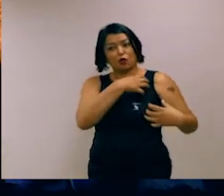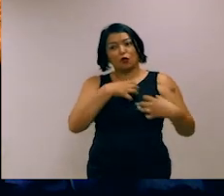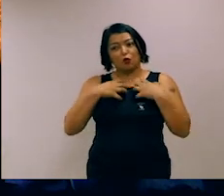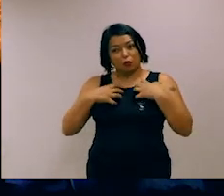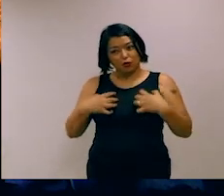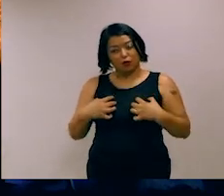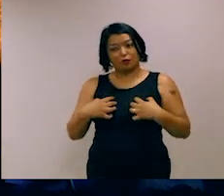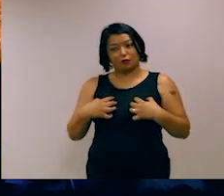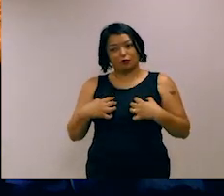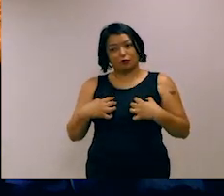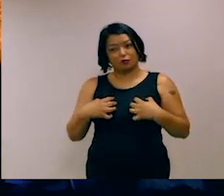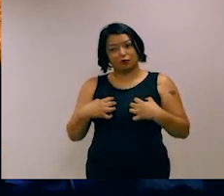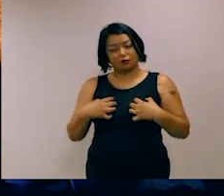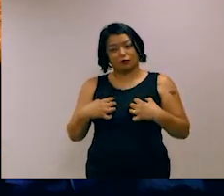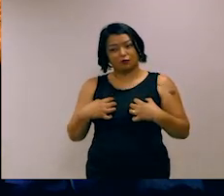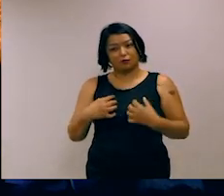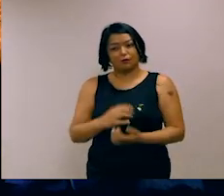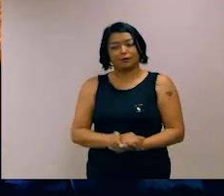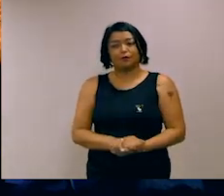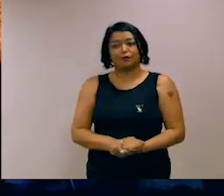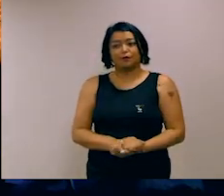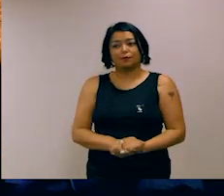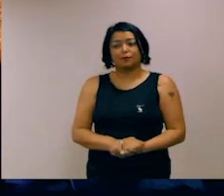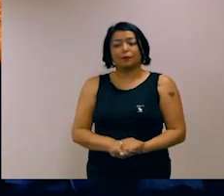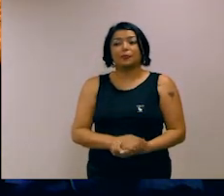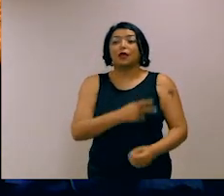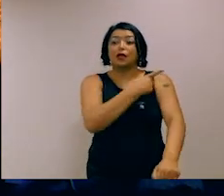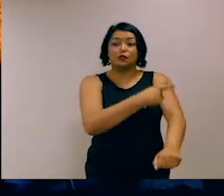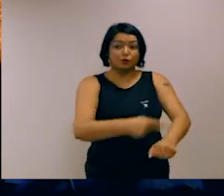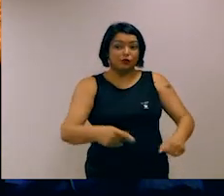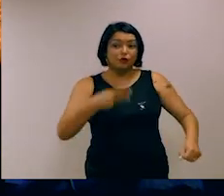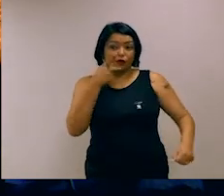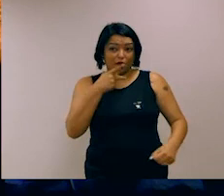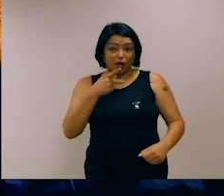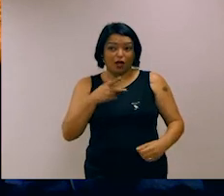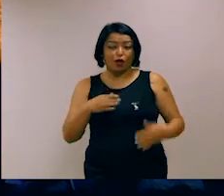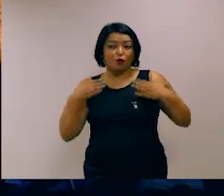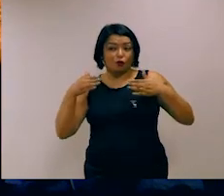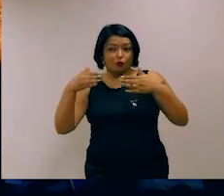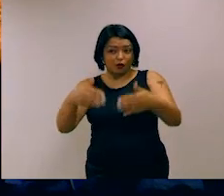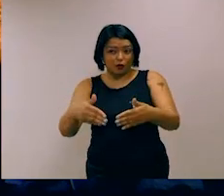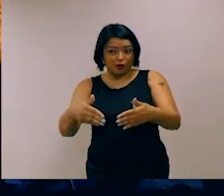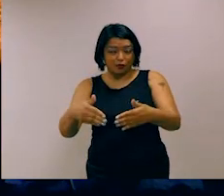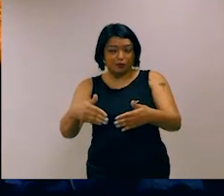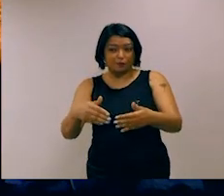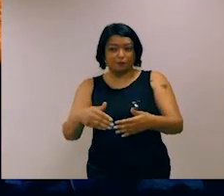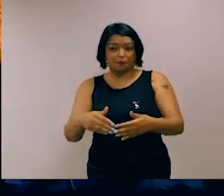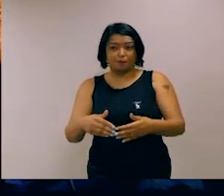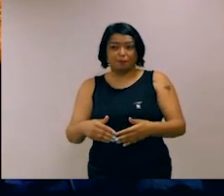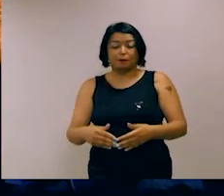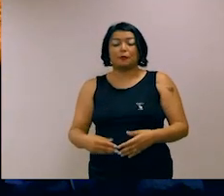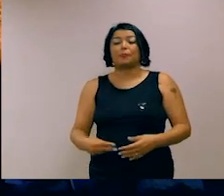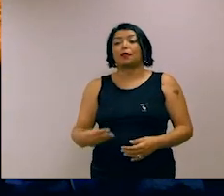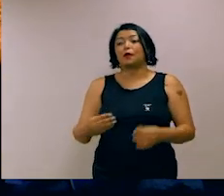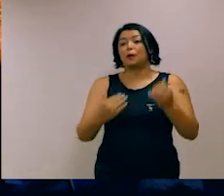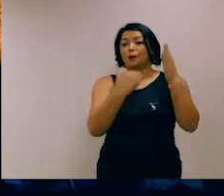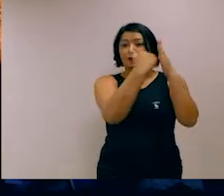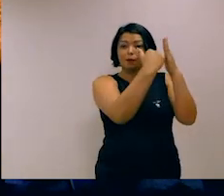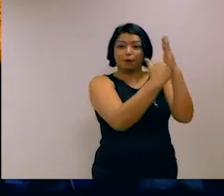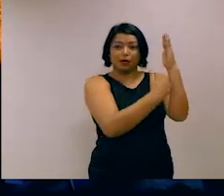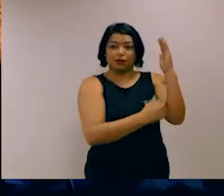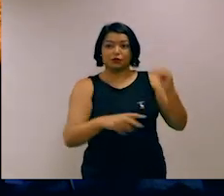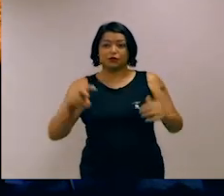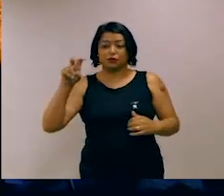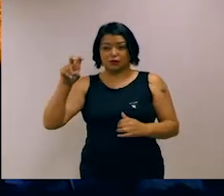In the next project I will talk about, I will focus on step number 5. In projects where we have a lot of information and academic